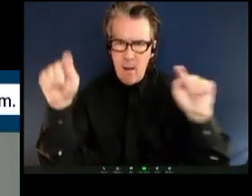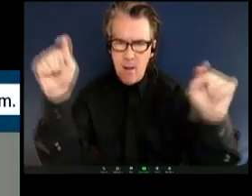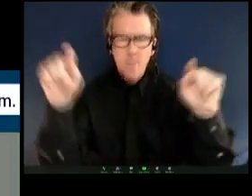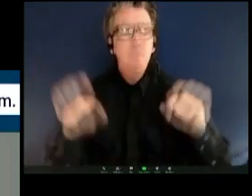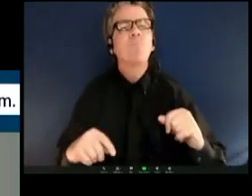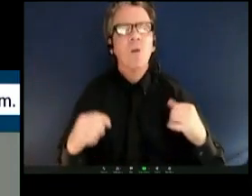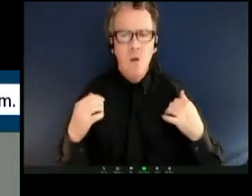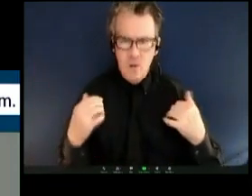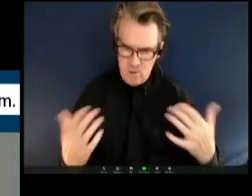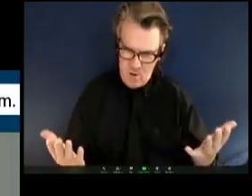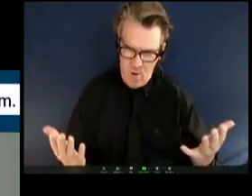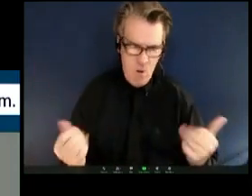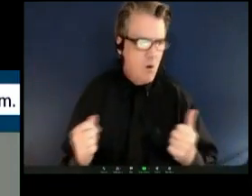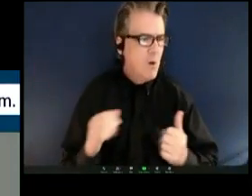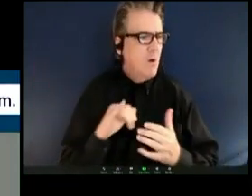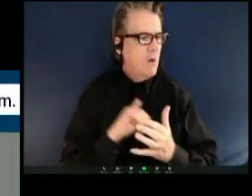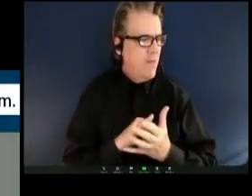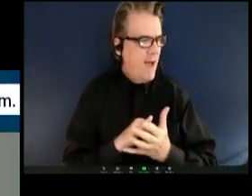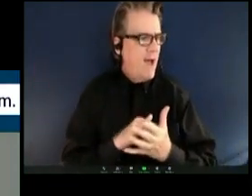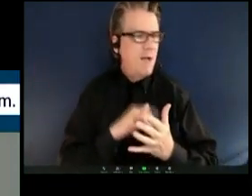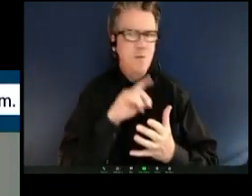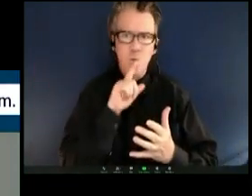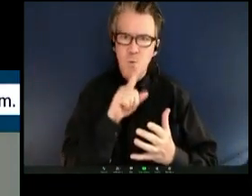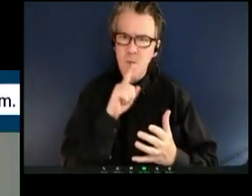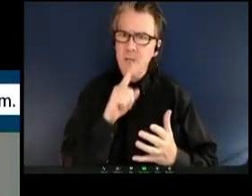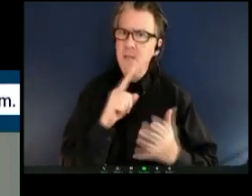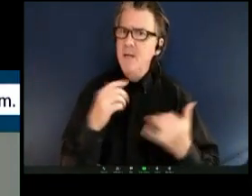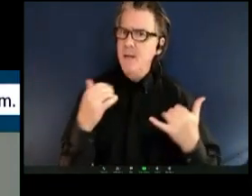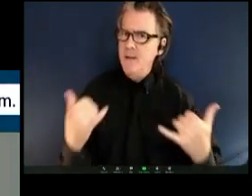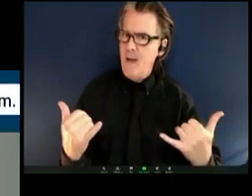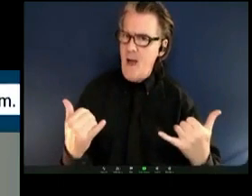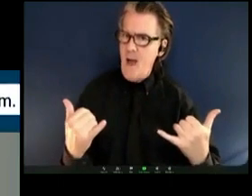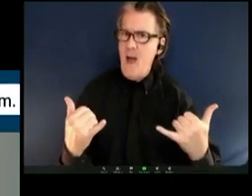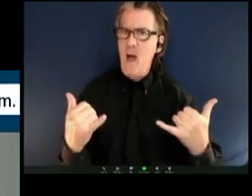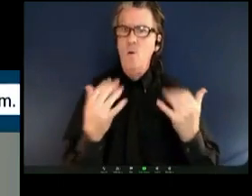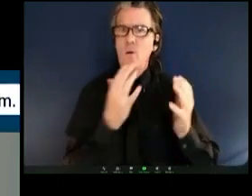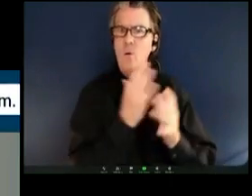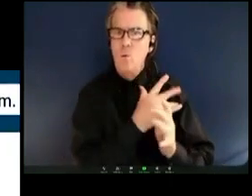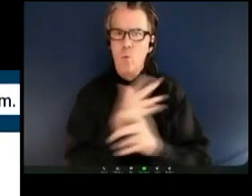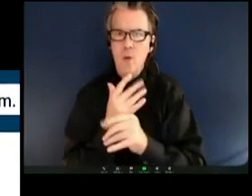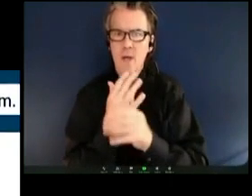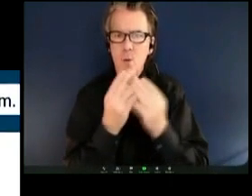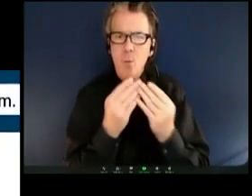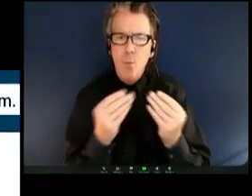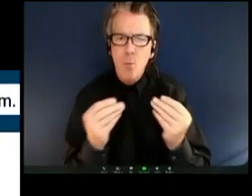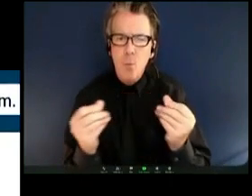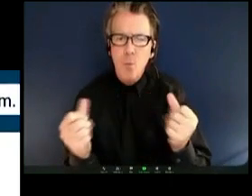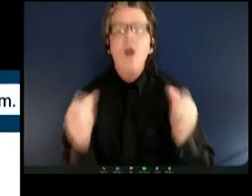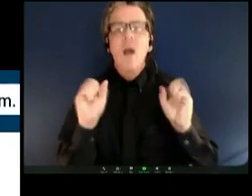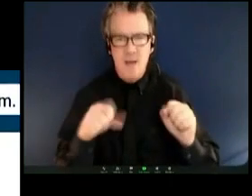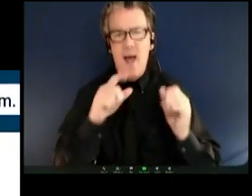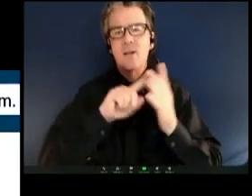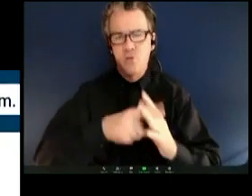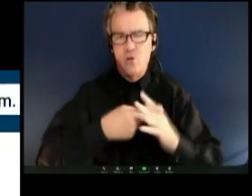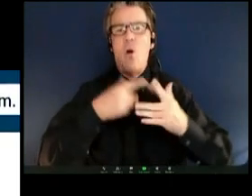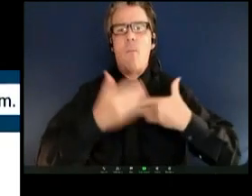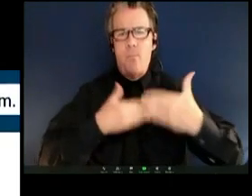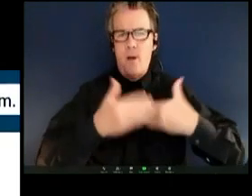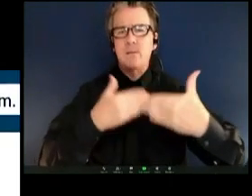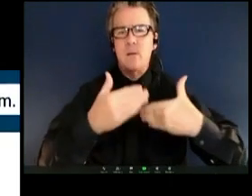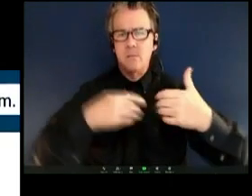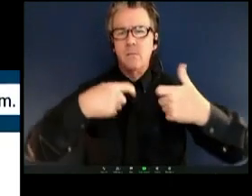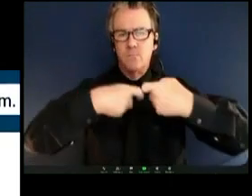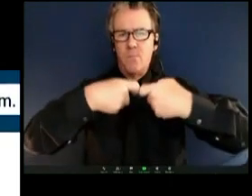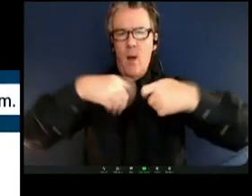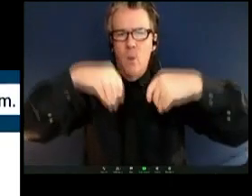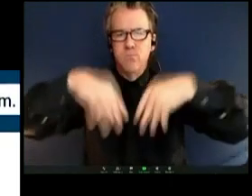were able to start our restoration process. So we want to give you a snapshot now of how that restoration process is going. As a reminder,